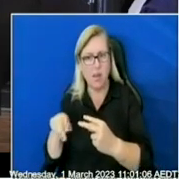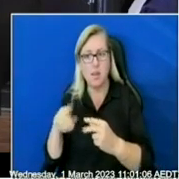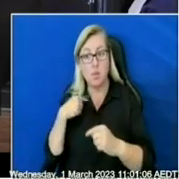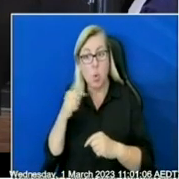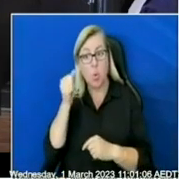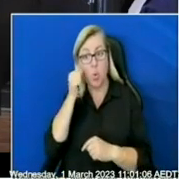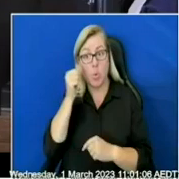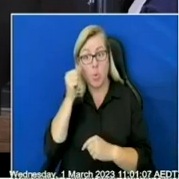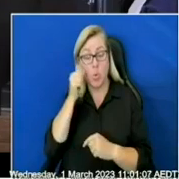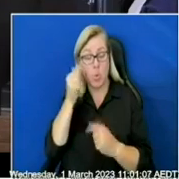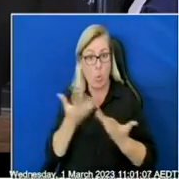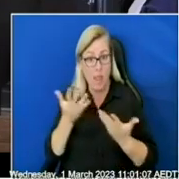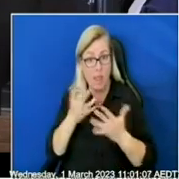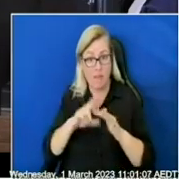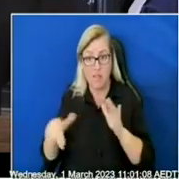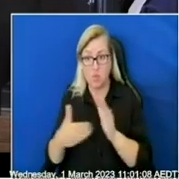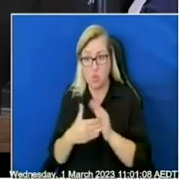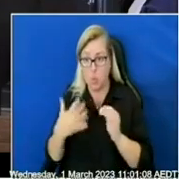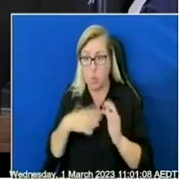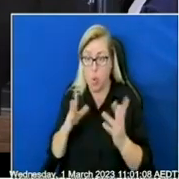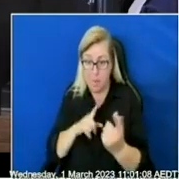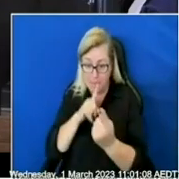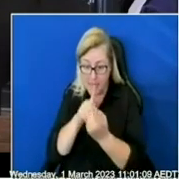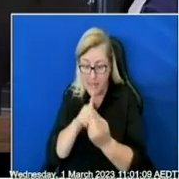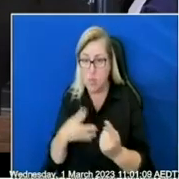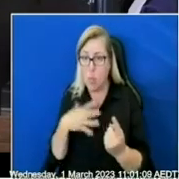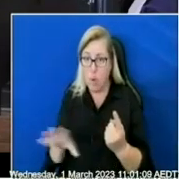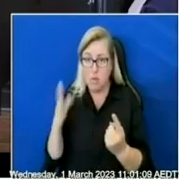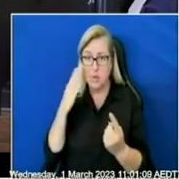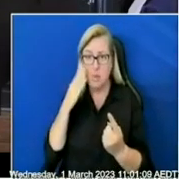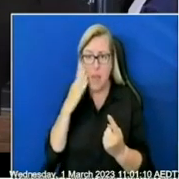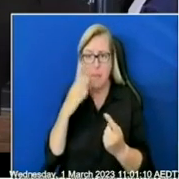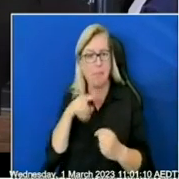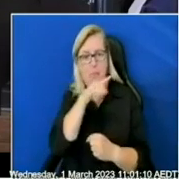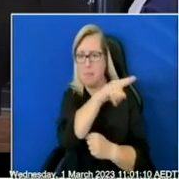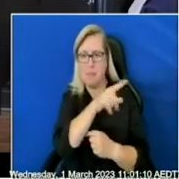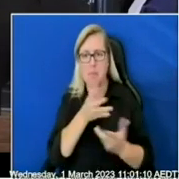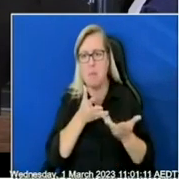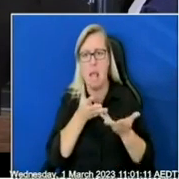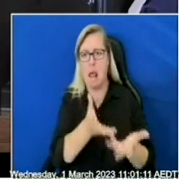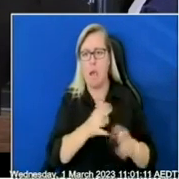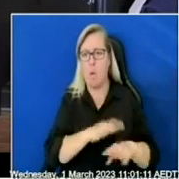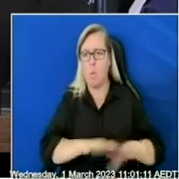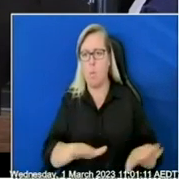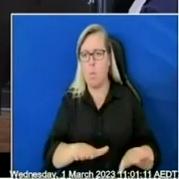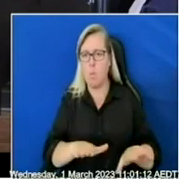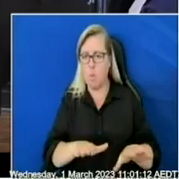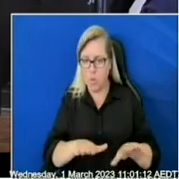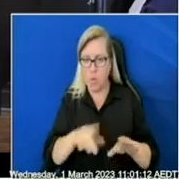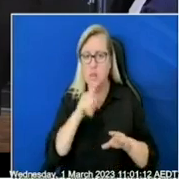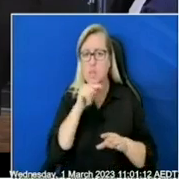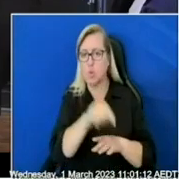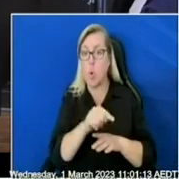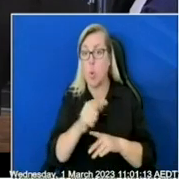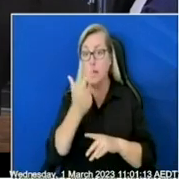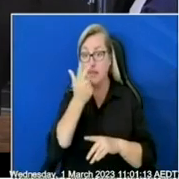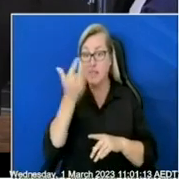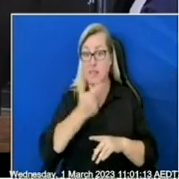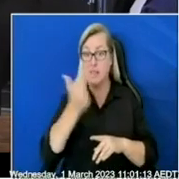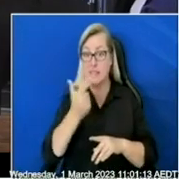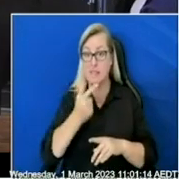meet her. He wanted his mum, and they wouldn't let him. So he was 17 when he suicided. Mm. And then Derry, and